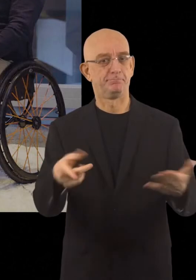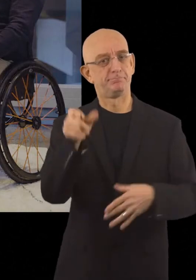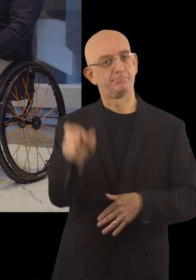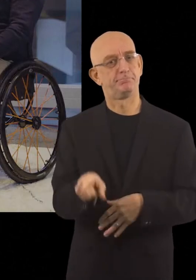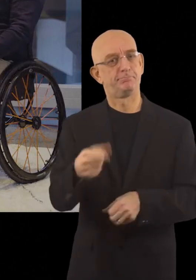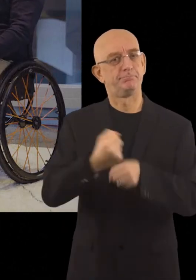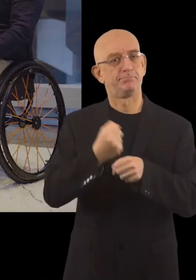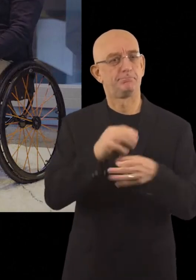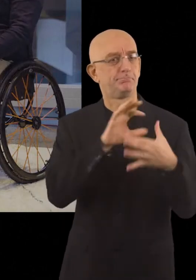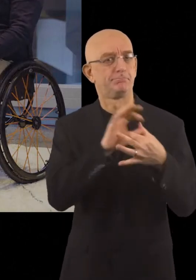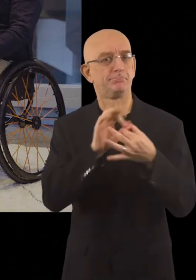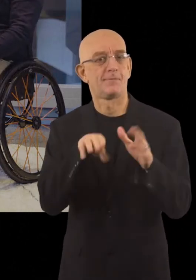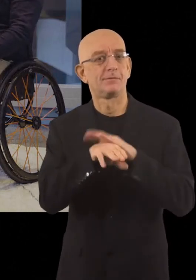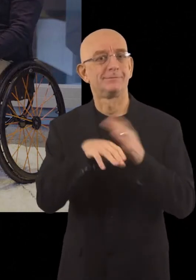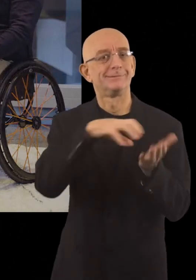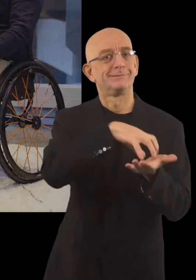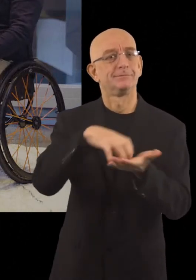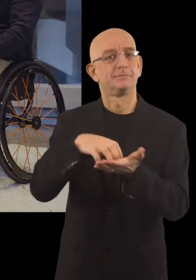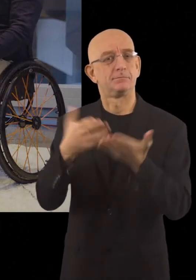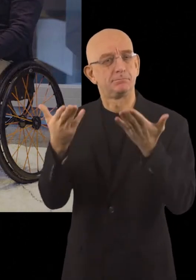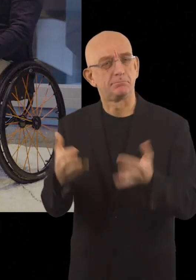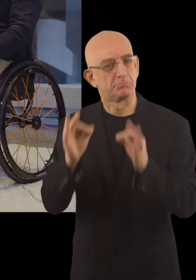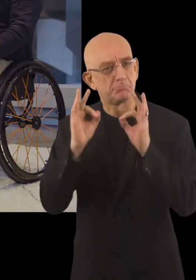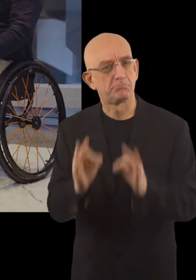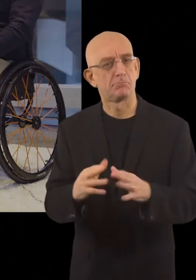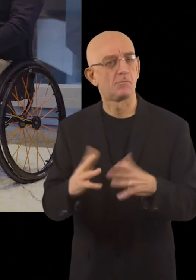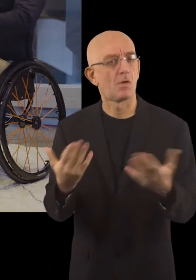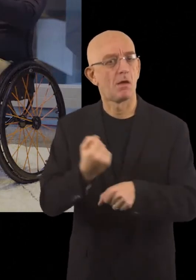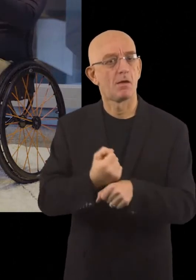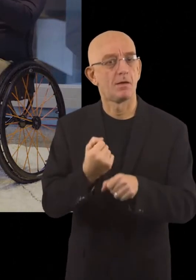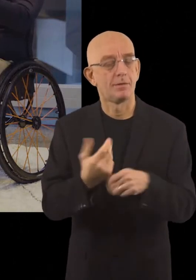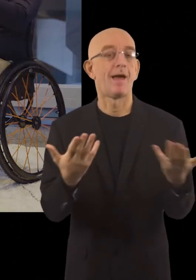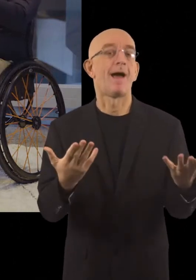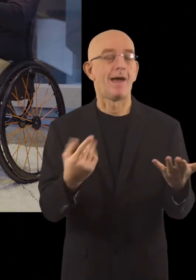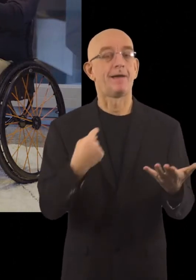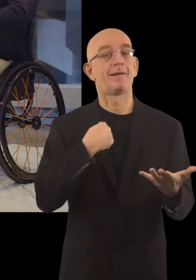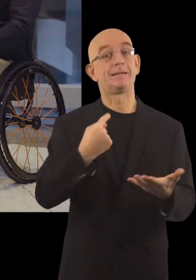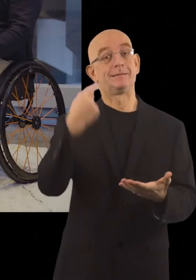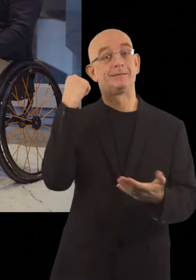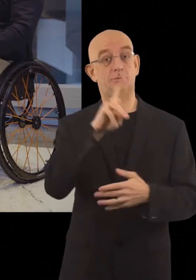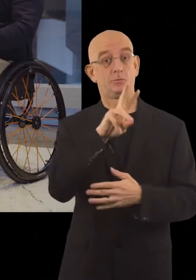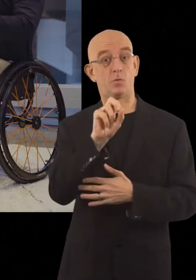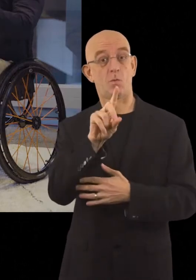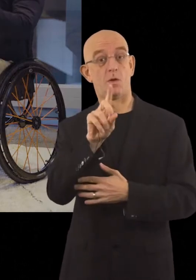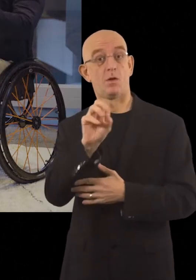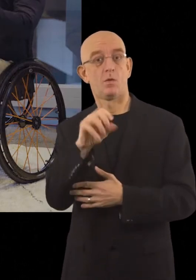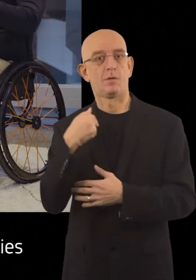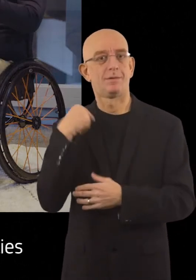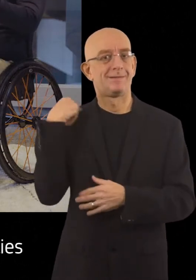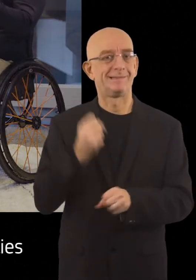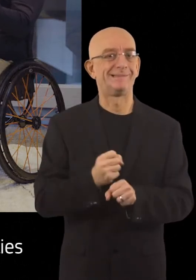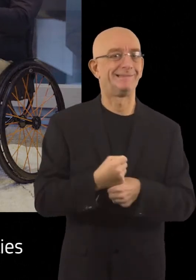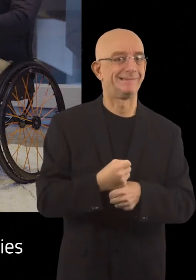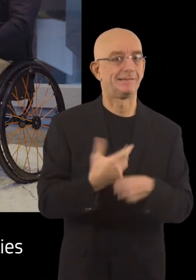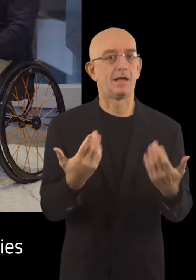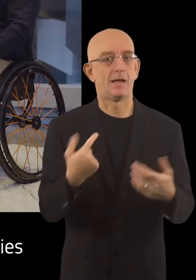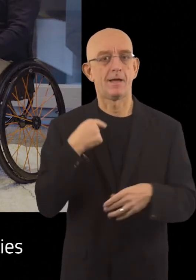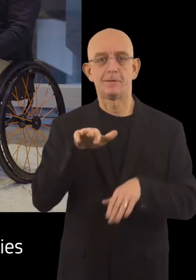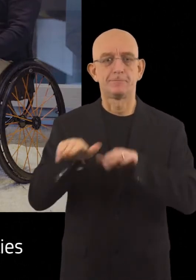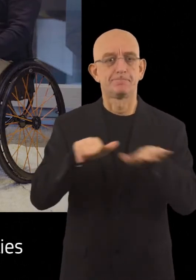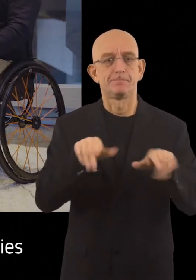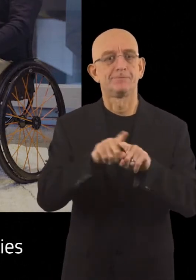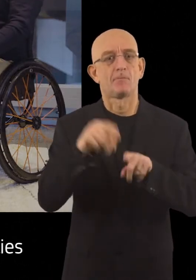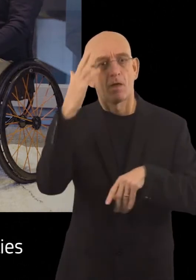So, Nick, you do a lot with the accessibility of cities. What do you do? Well, since my spine injury in 2010, I raise awareness